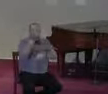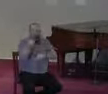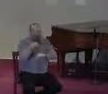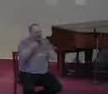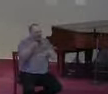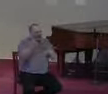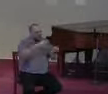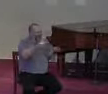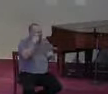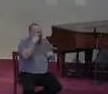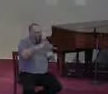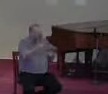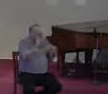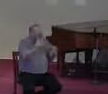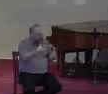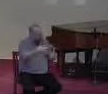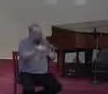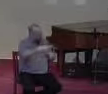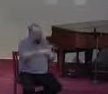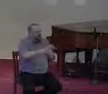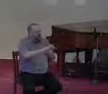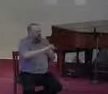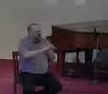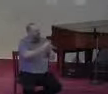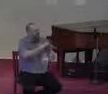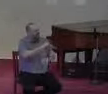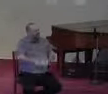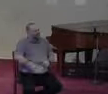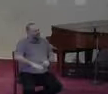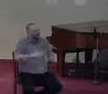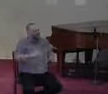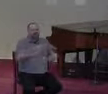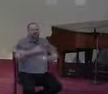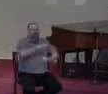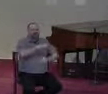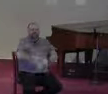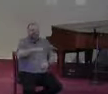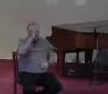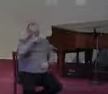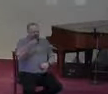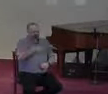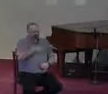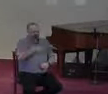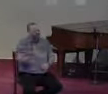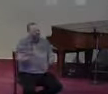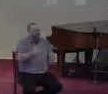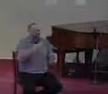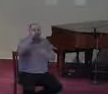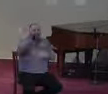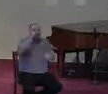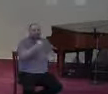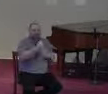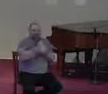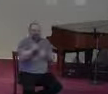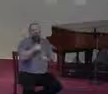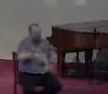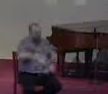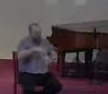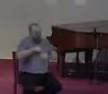us and we see the need of Jesus Christ because we were willing to share Him out. We'll